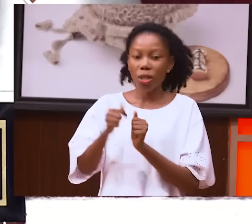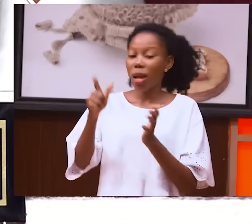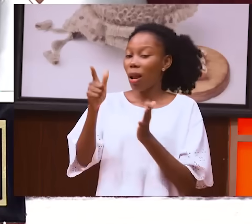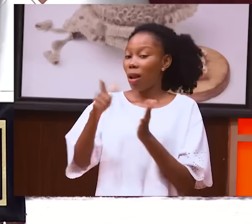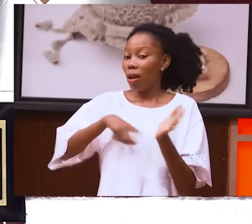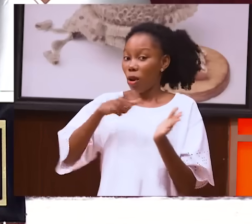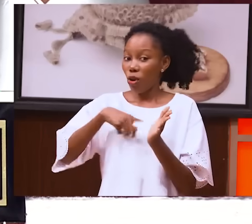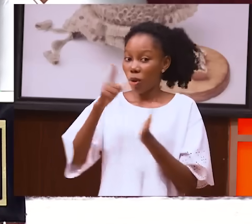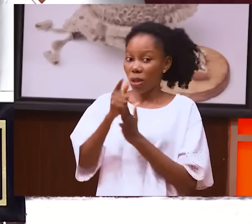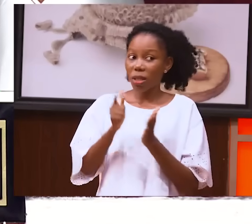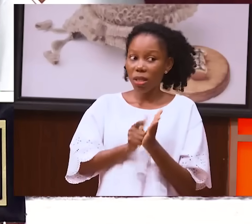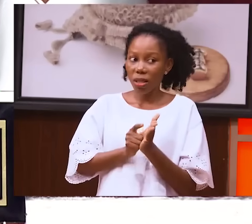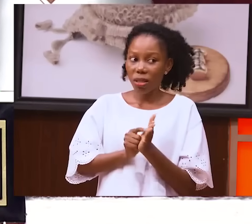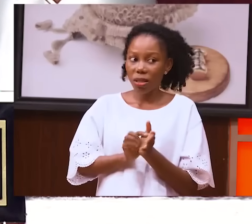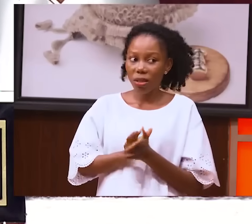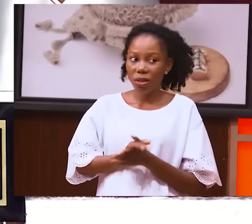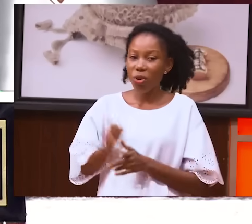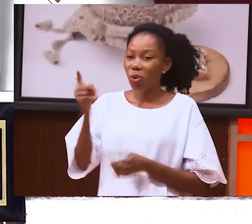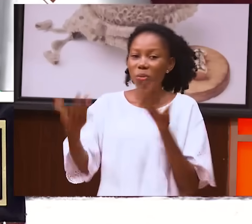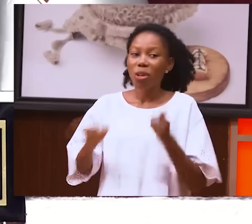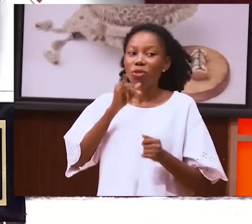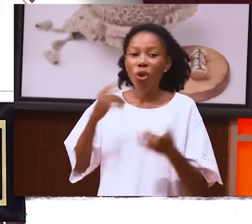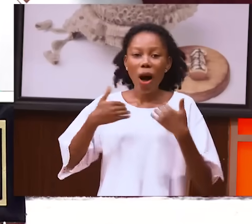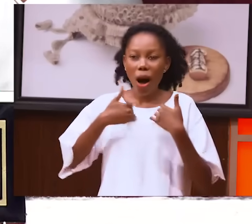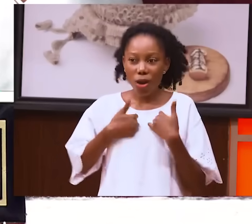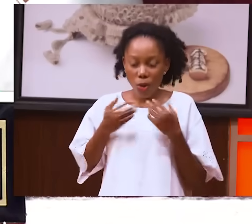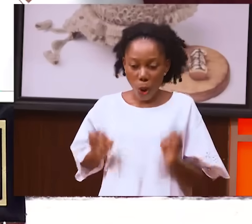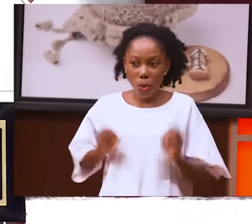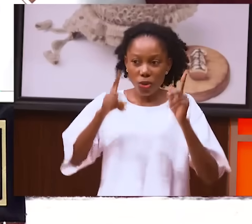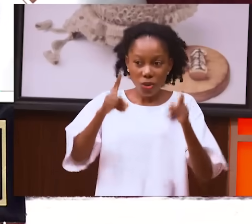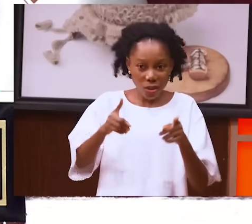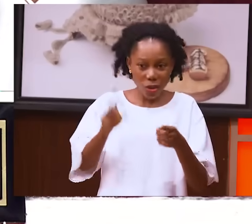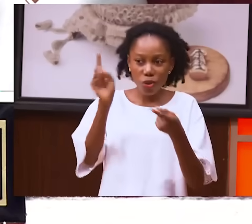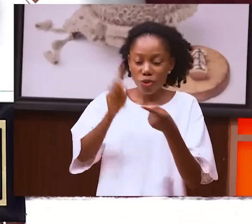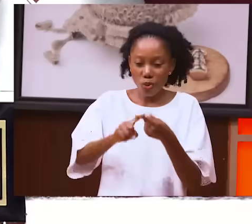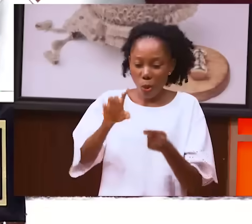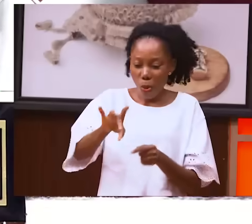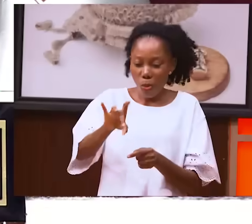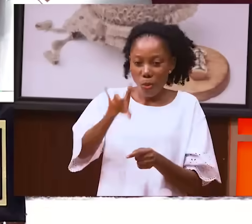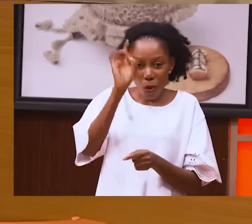you might not even have opportunity to take anything out of that house.